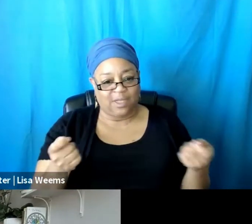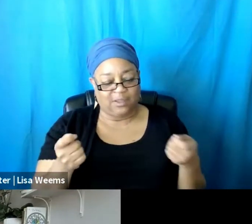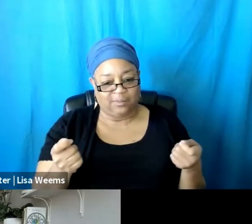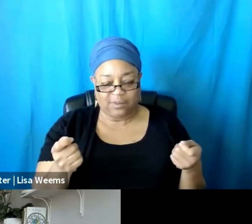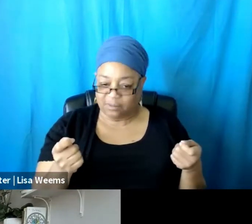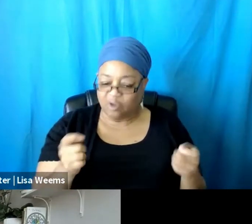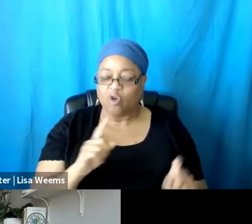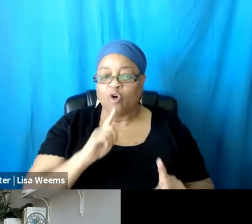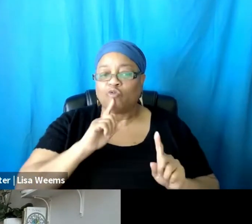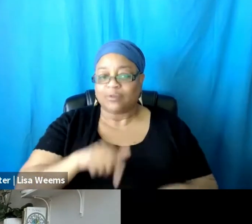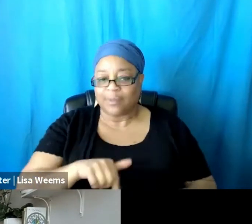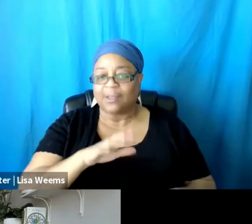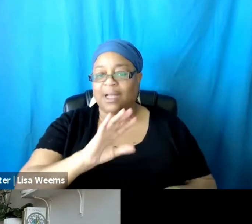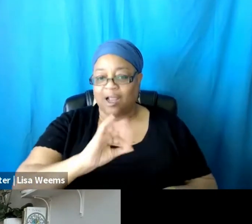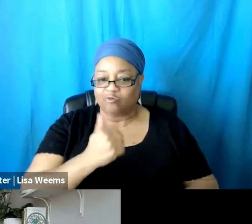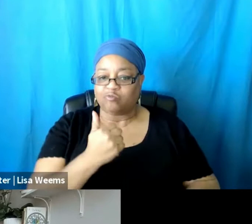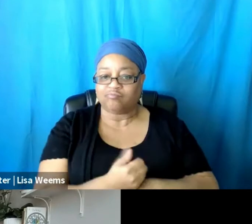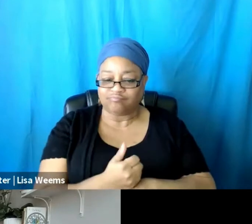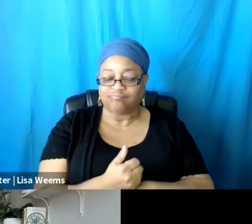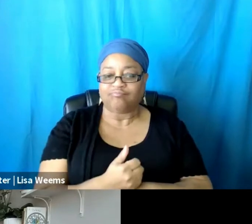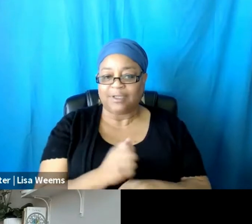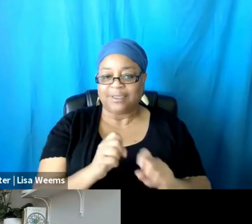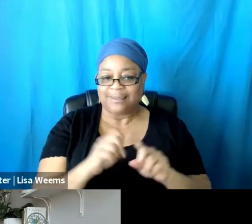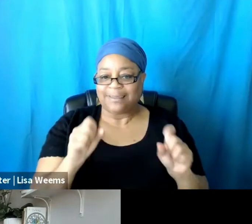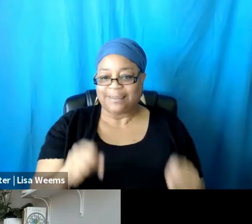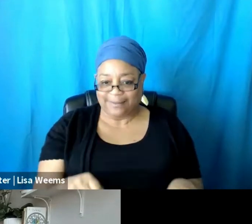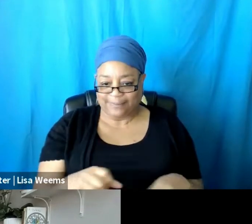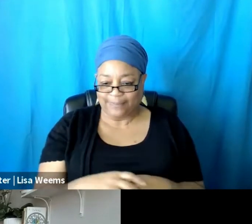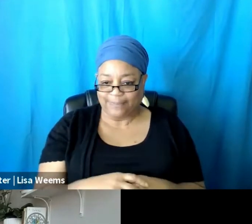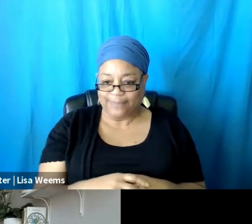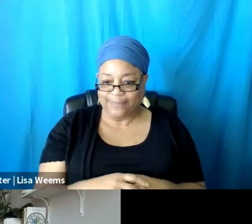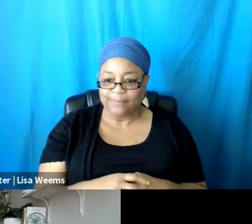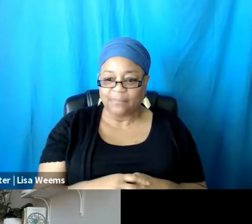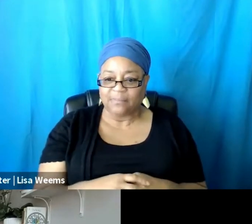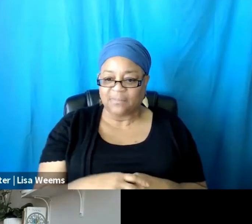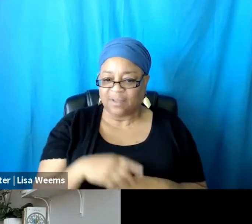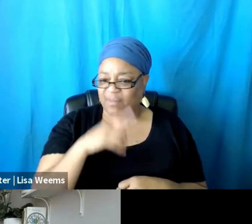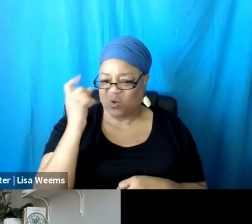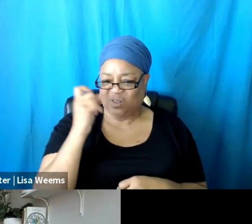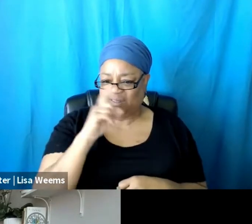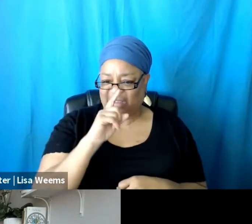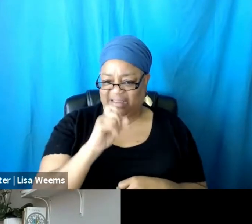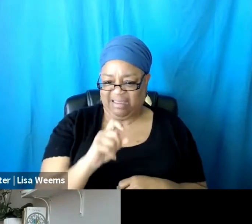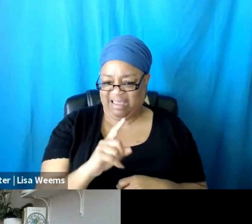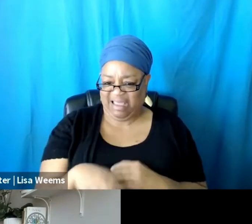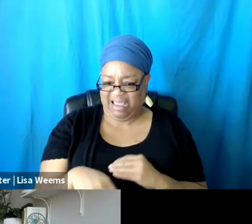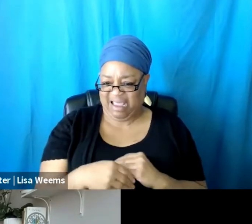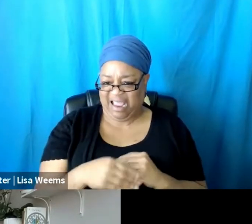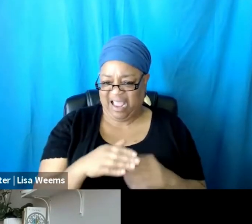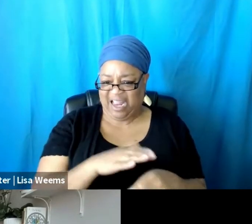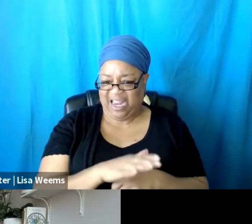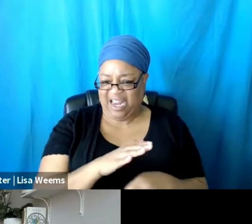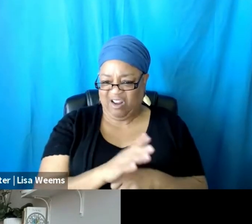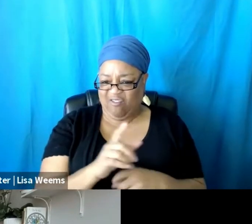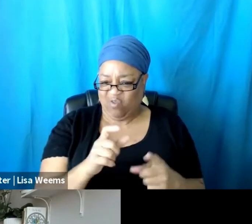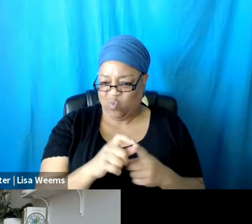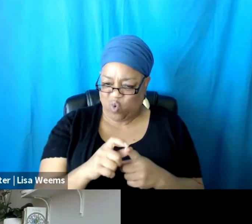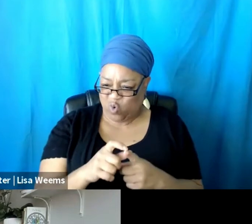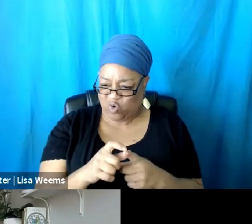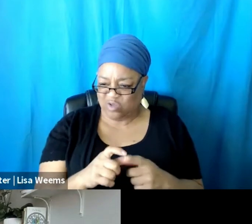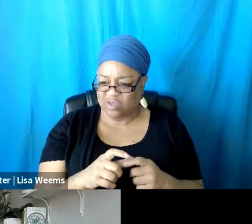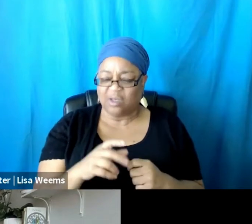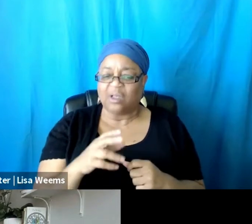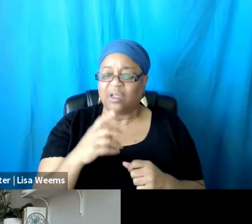and restoring the system as it currently existed. And because I could not fit enough words in the slide to just think through all of the